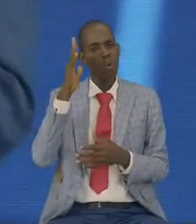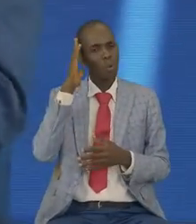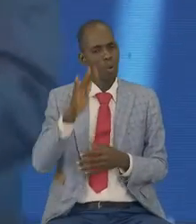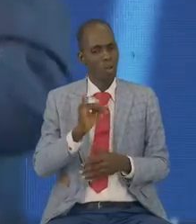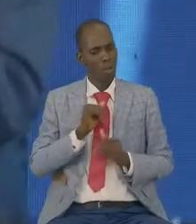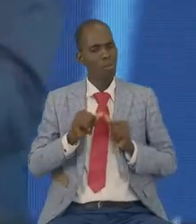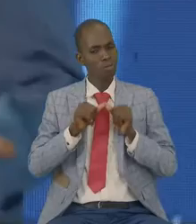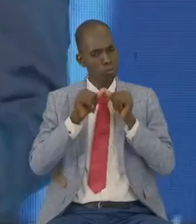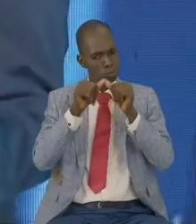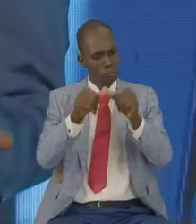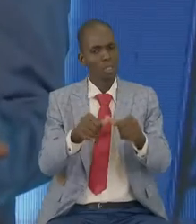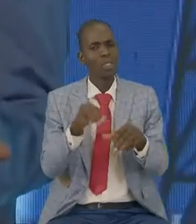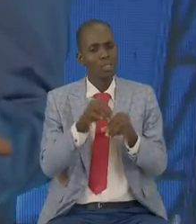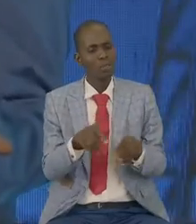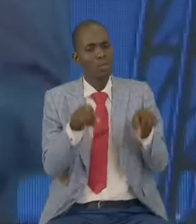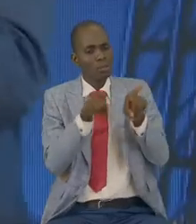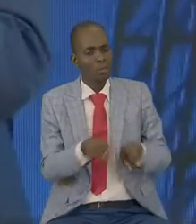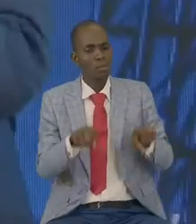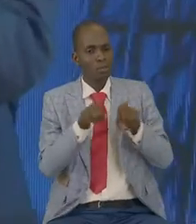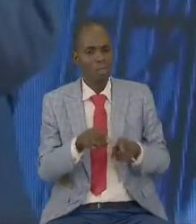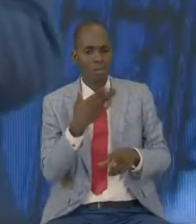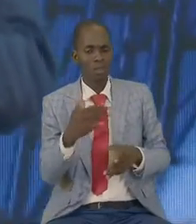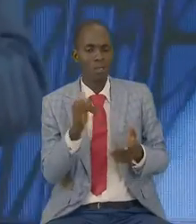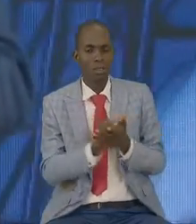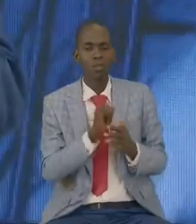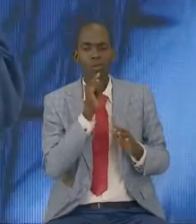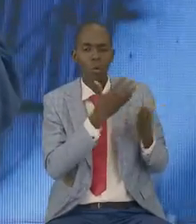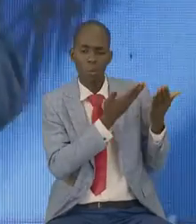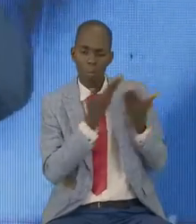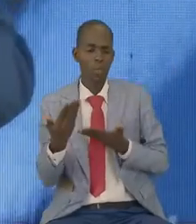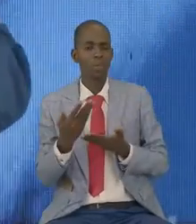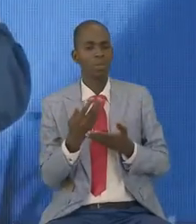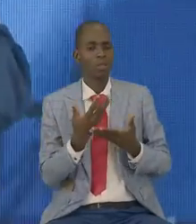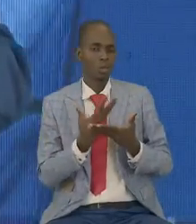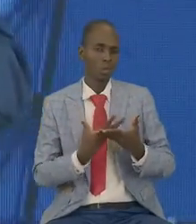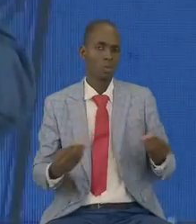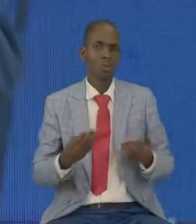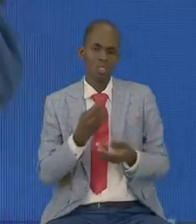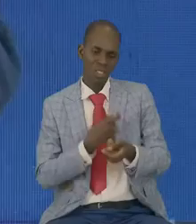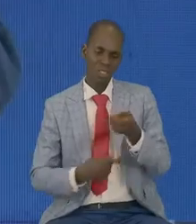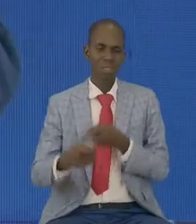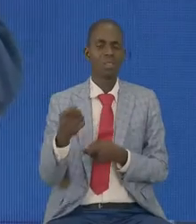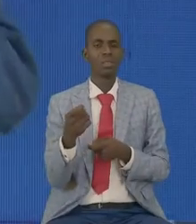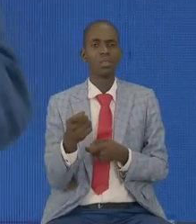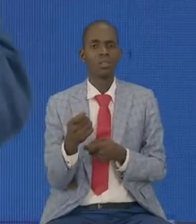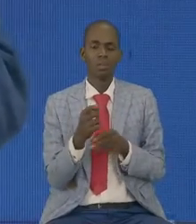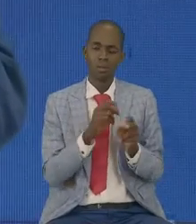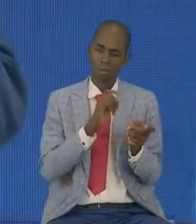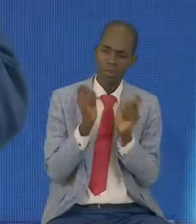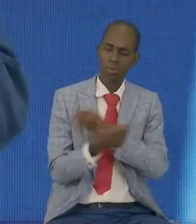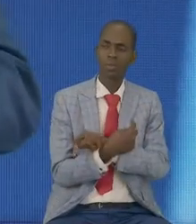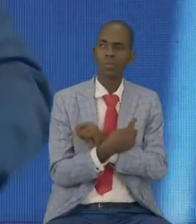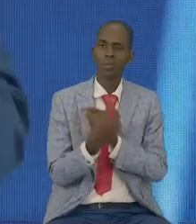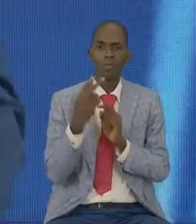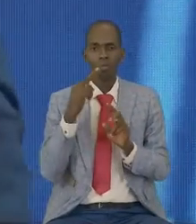continue in something that will not bring solution? Change, be transformed, look around and do